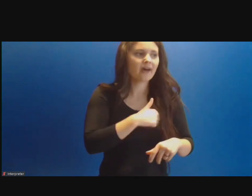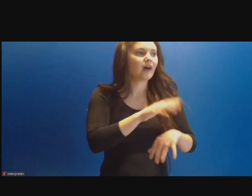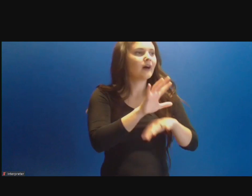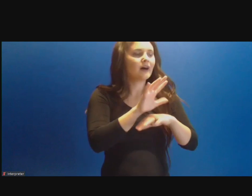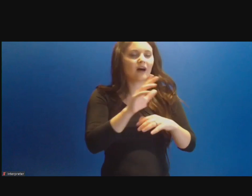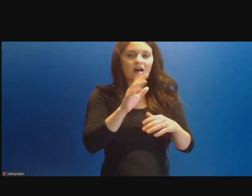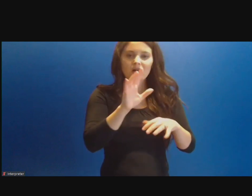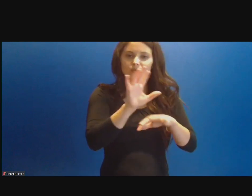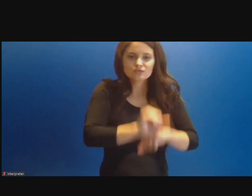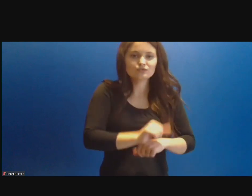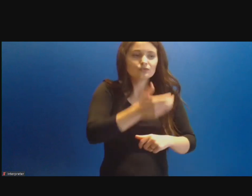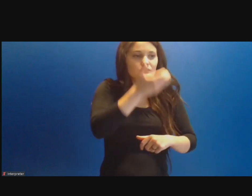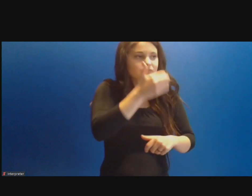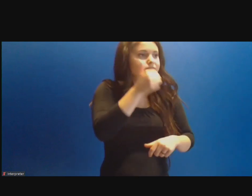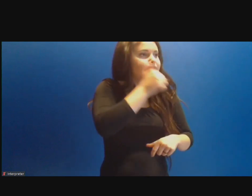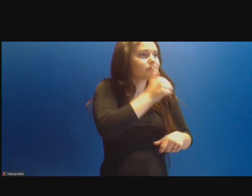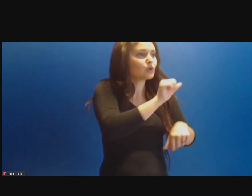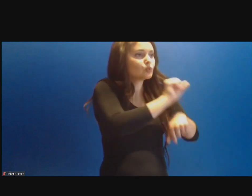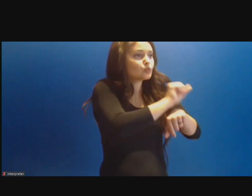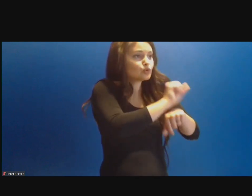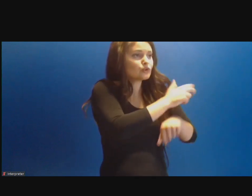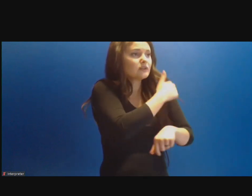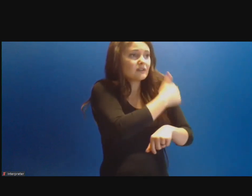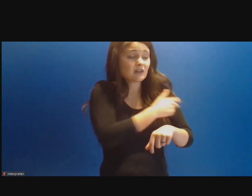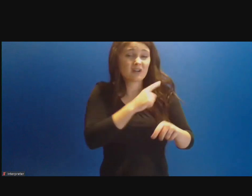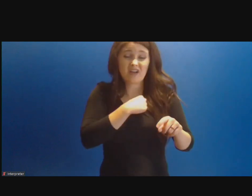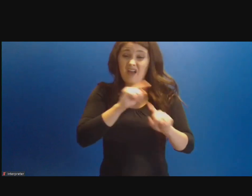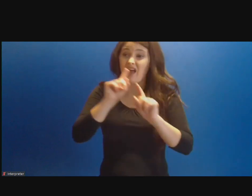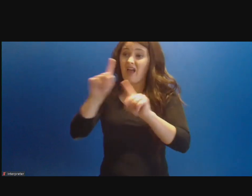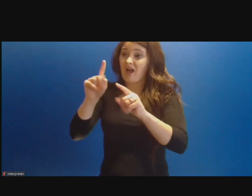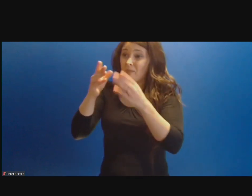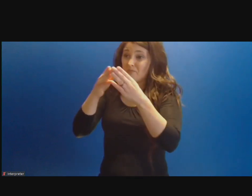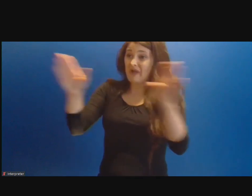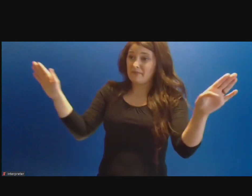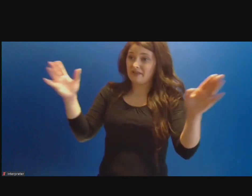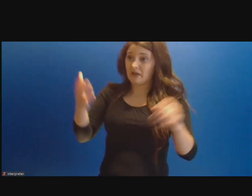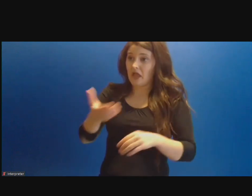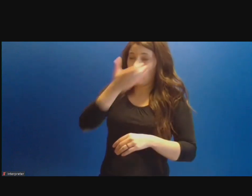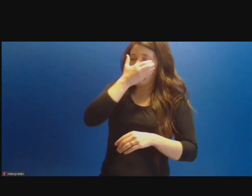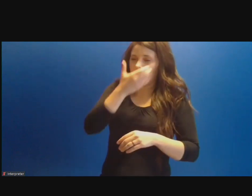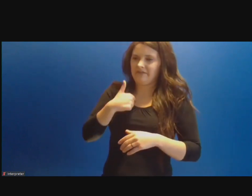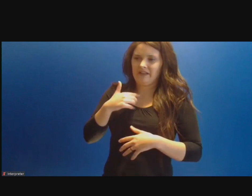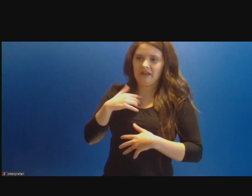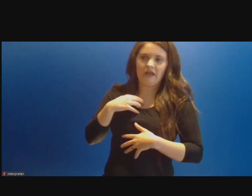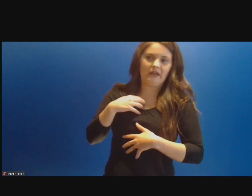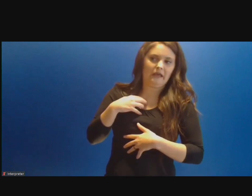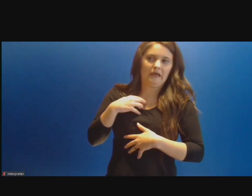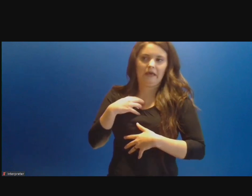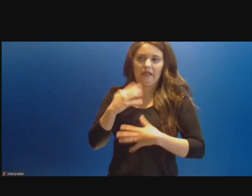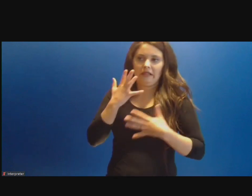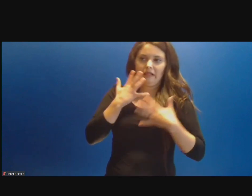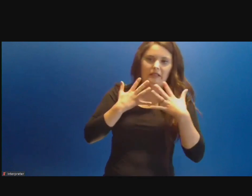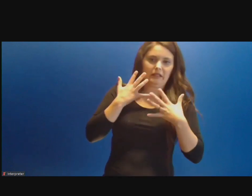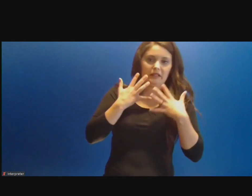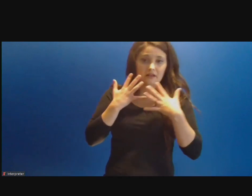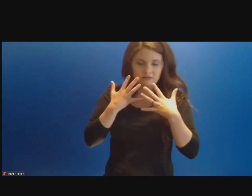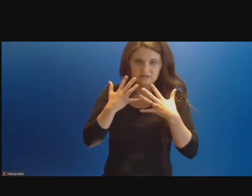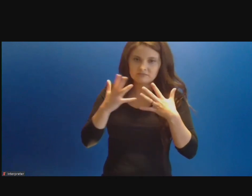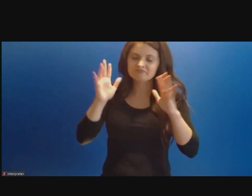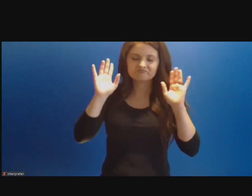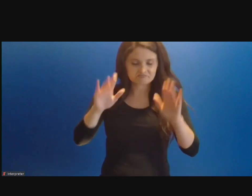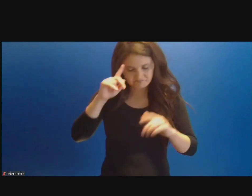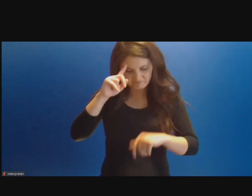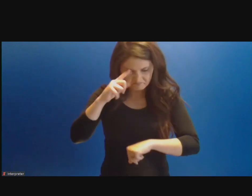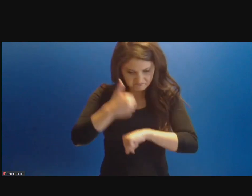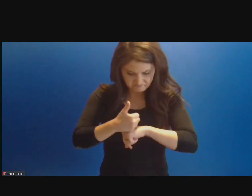all the time. I'm a little self-conscious about wearing this when I go outside. So from now on, I'm going to wear this because